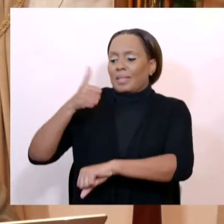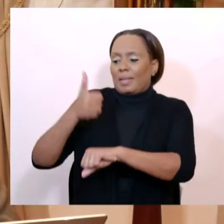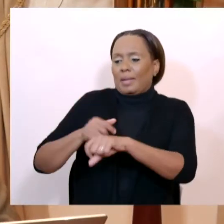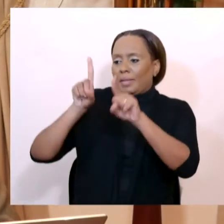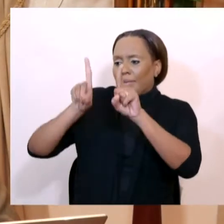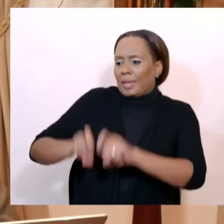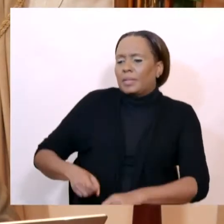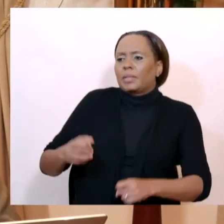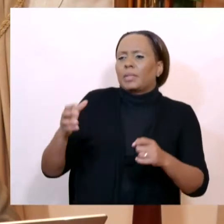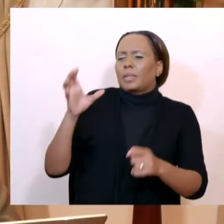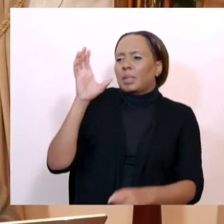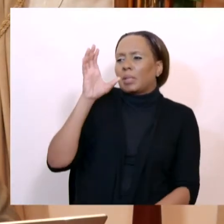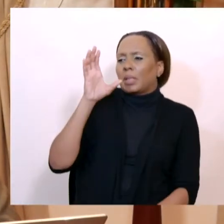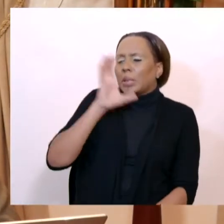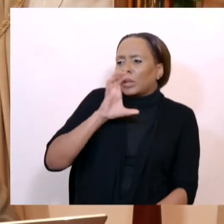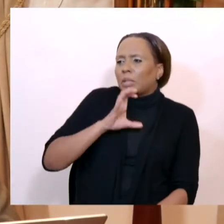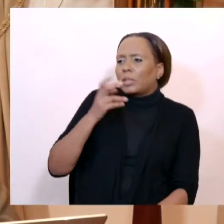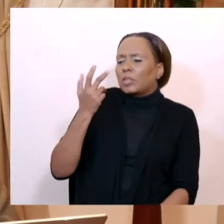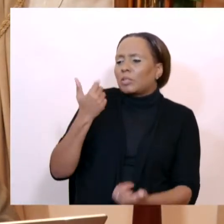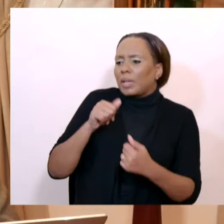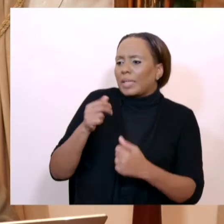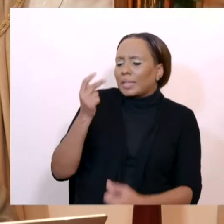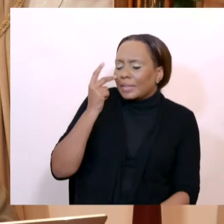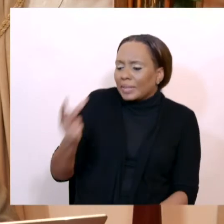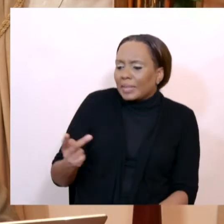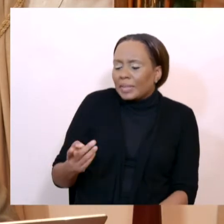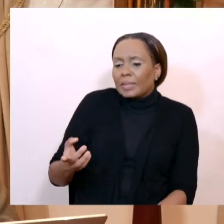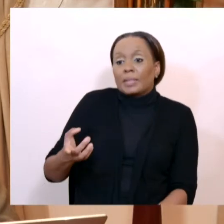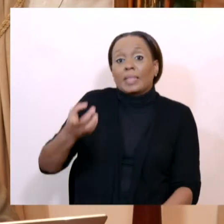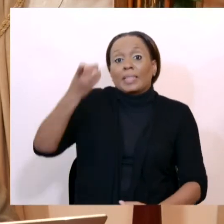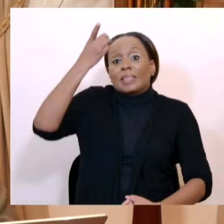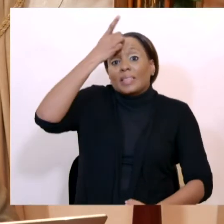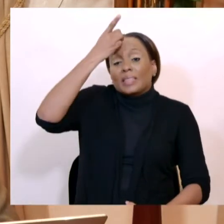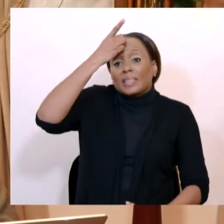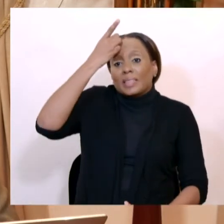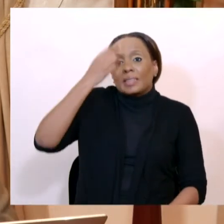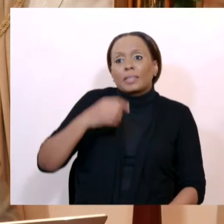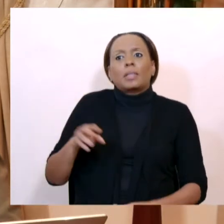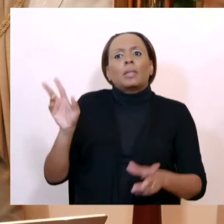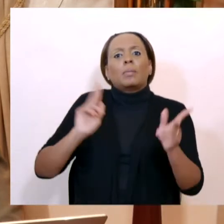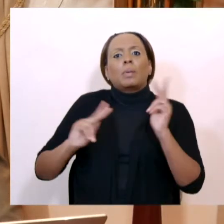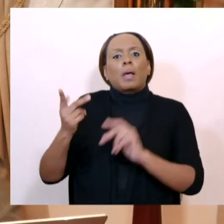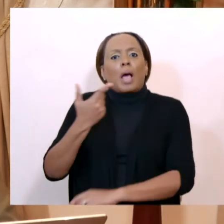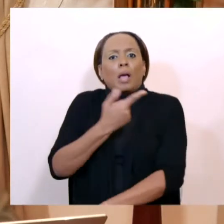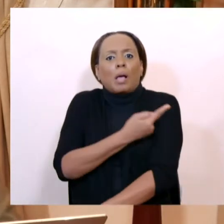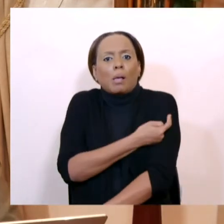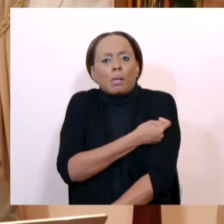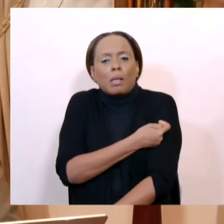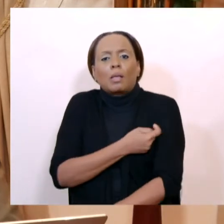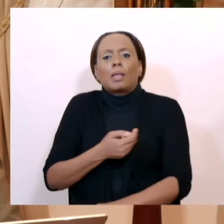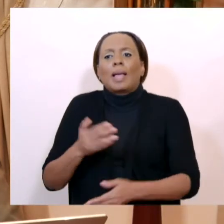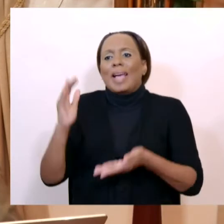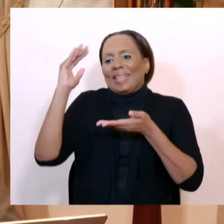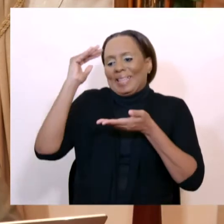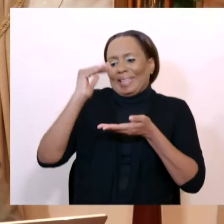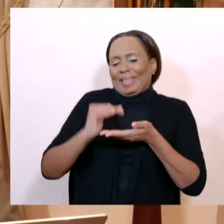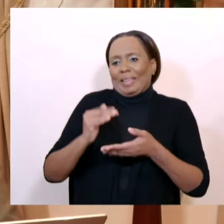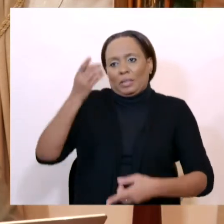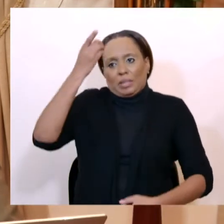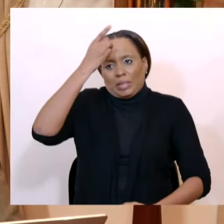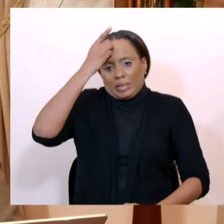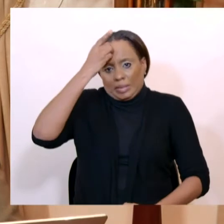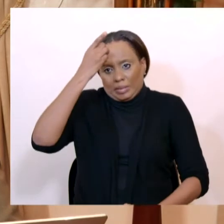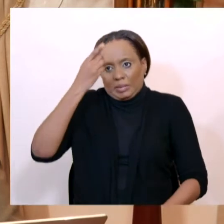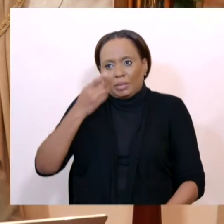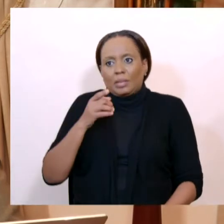the disease. So what they found was that persons who got the vaccine had less disease. So it had less severe disease, which